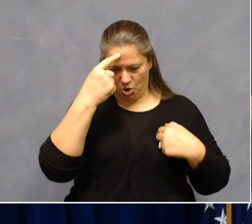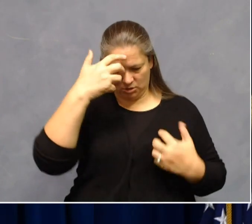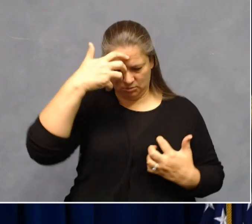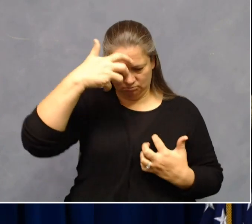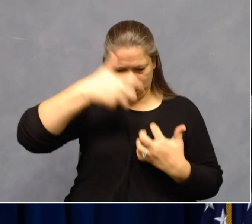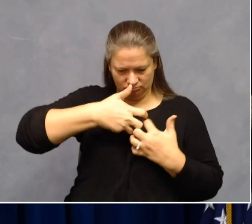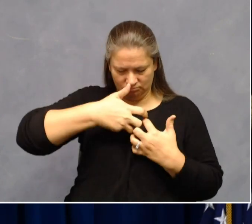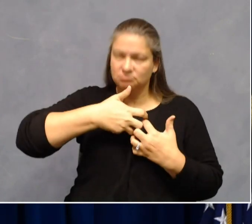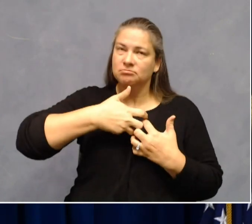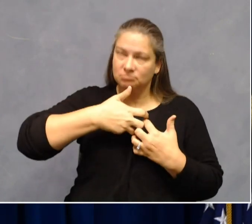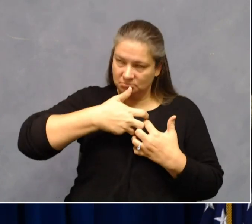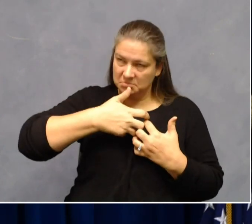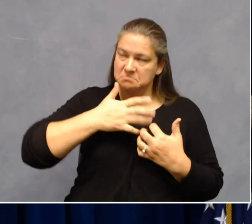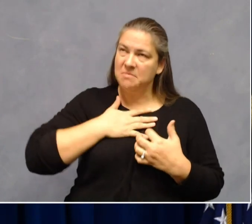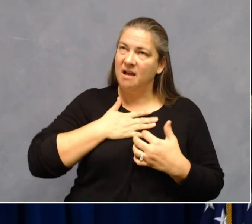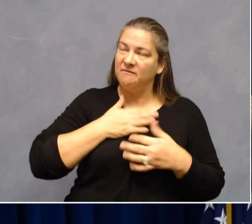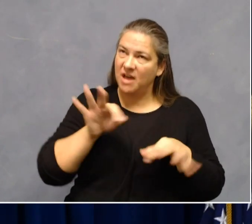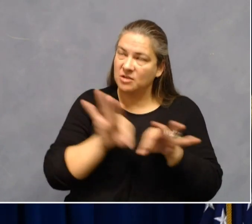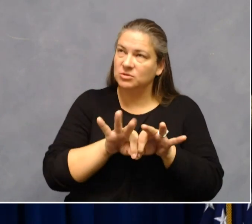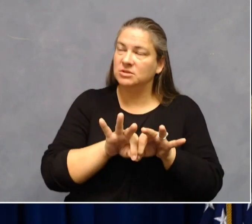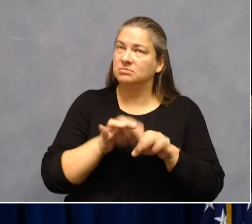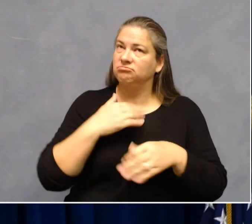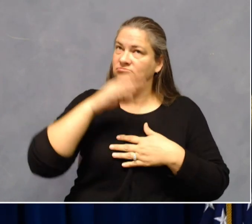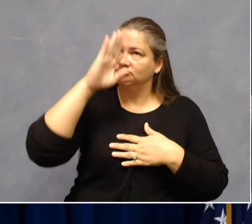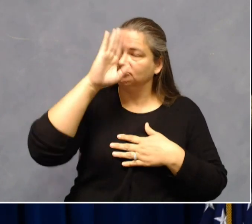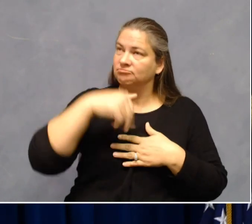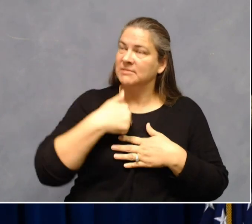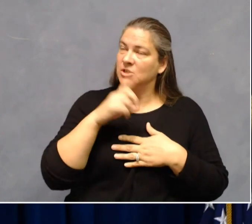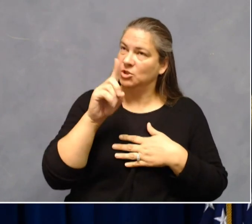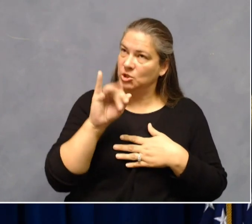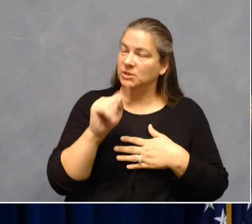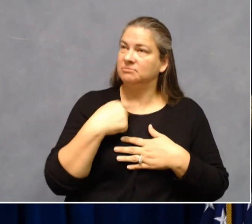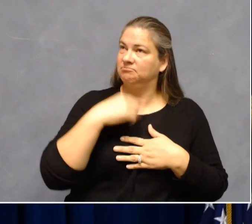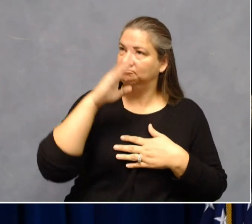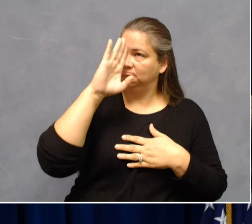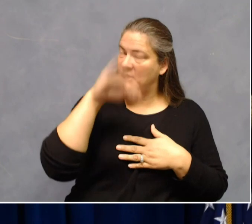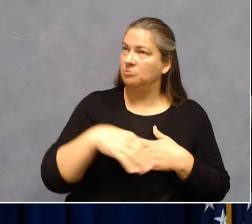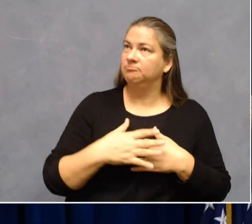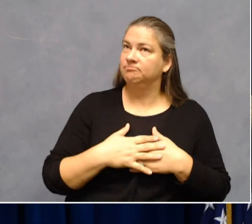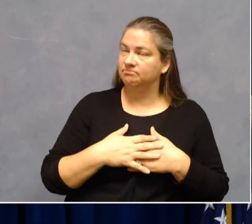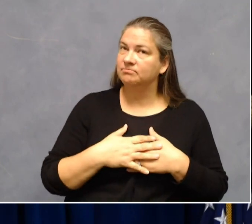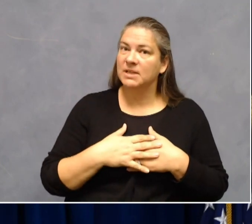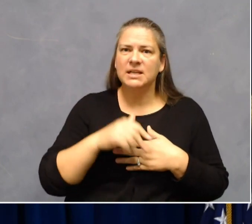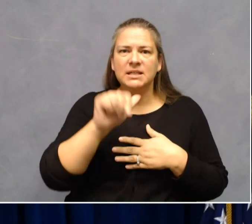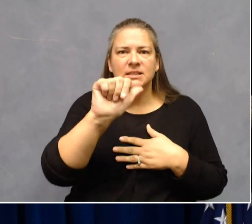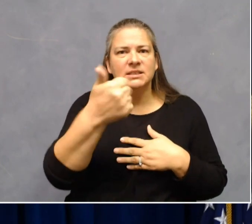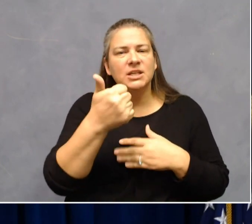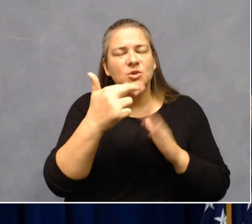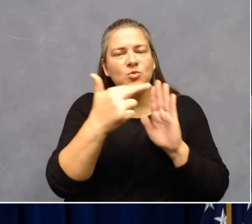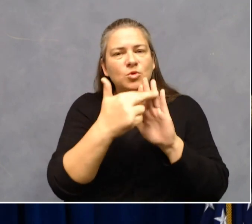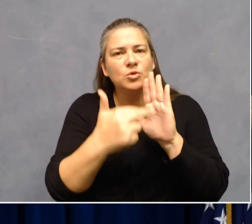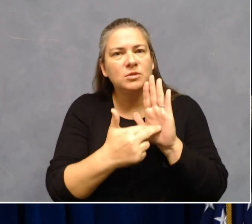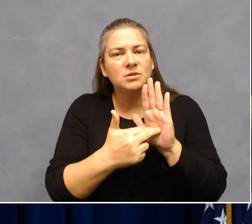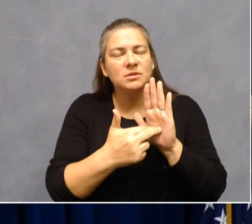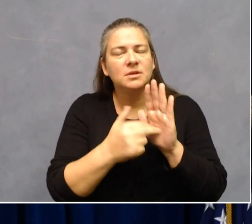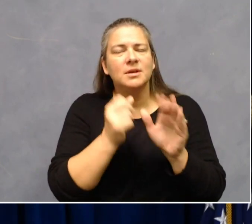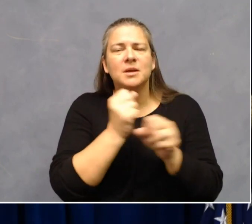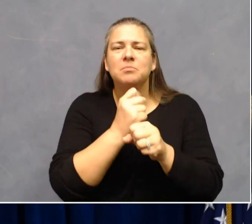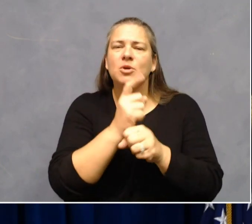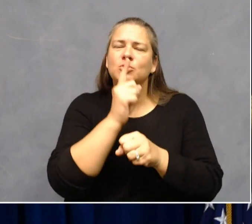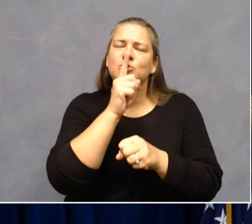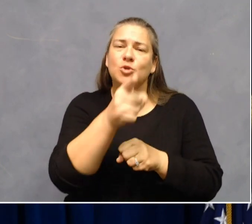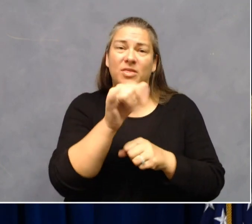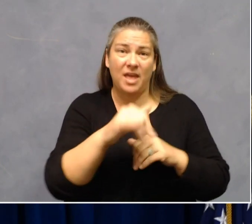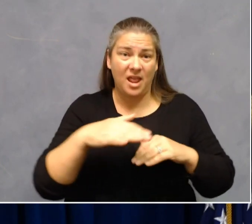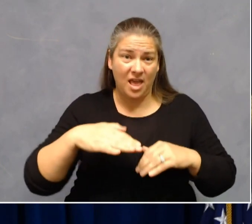our values should be telling us to do. Follow those 10 rules. And let's make sure we stop this escalation.